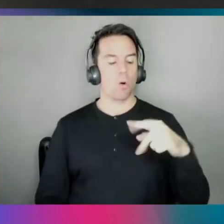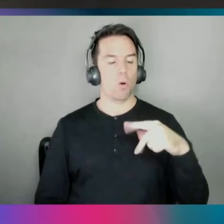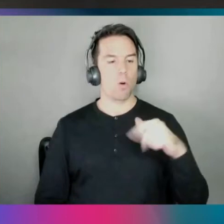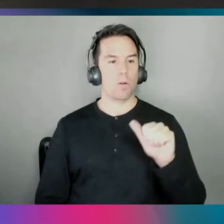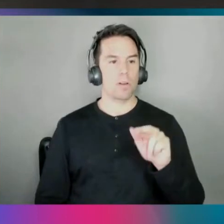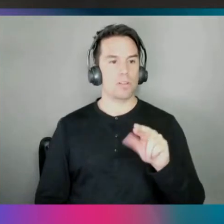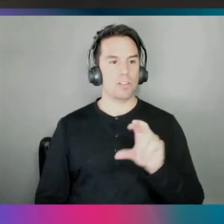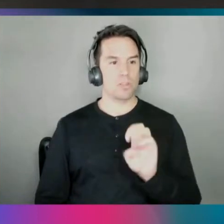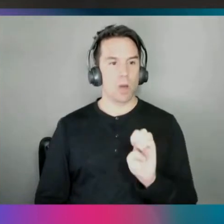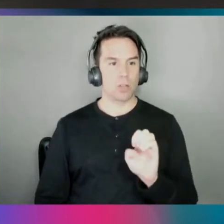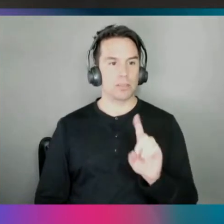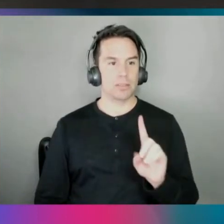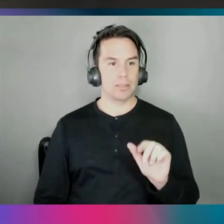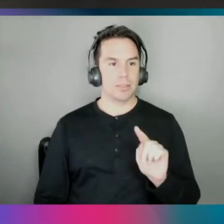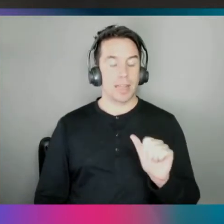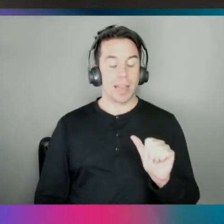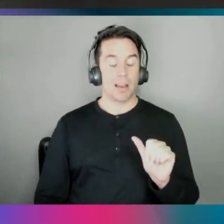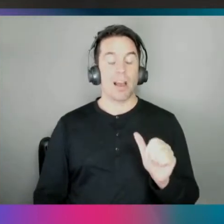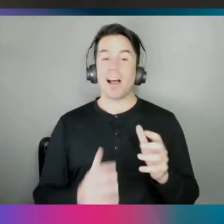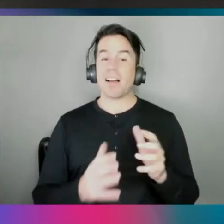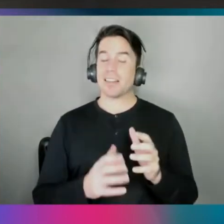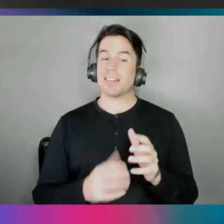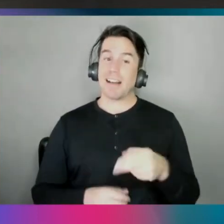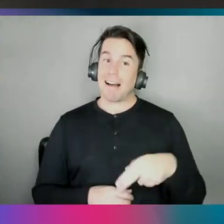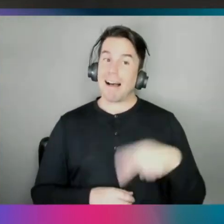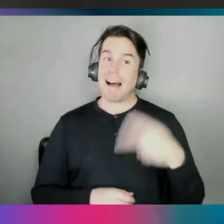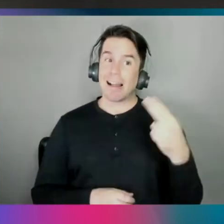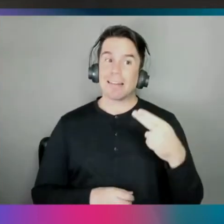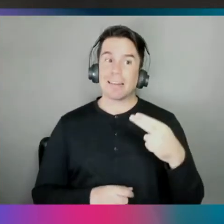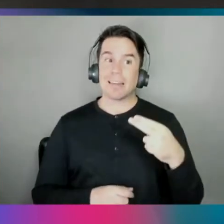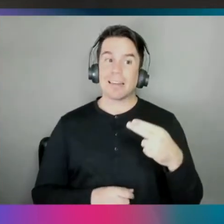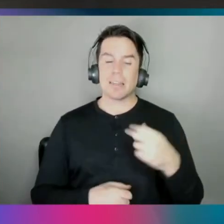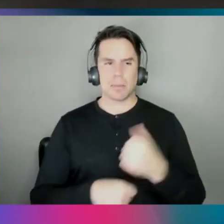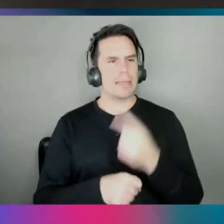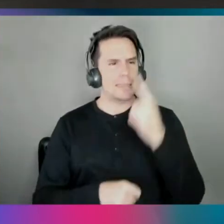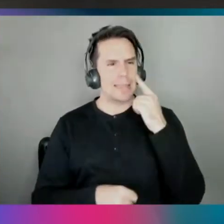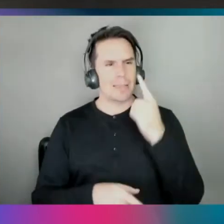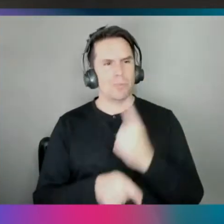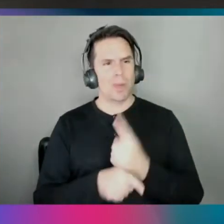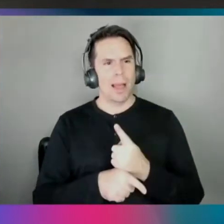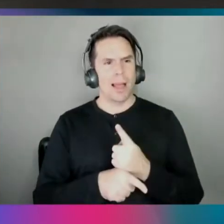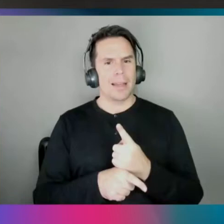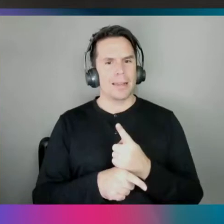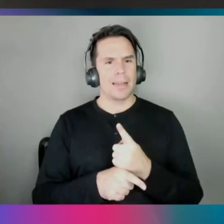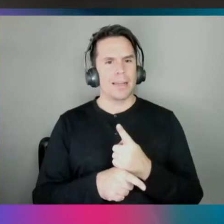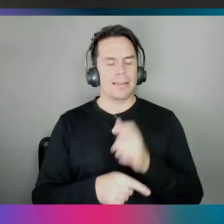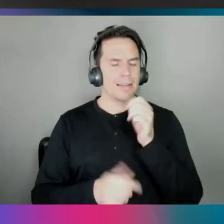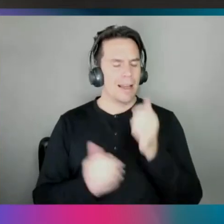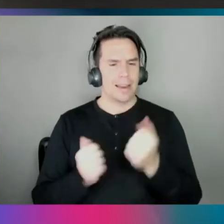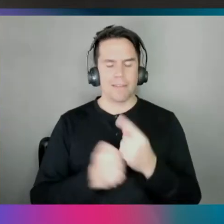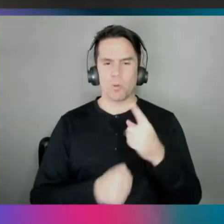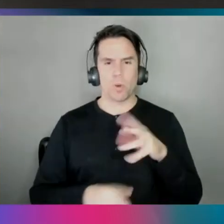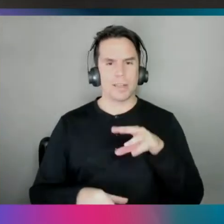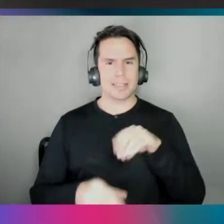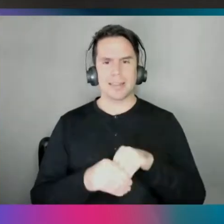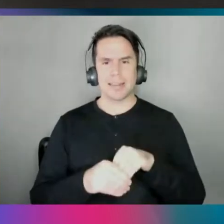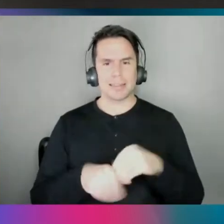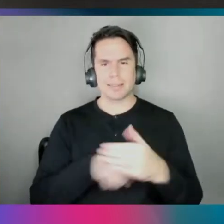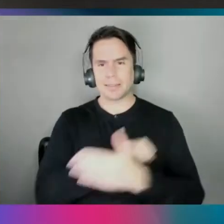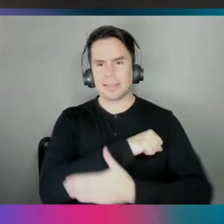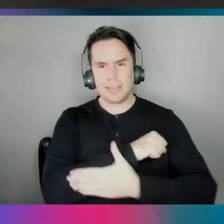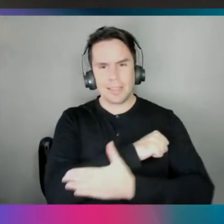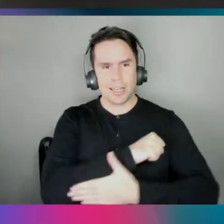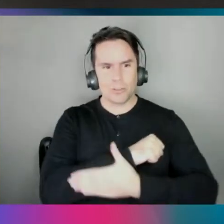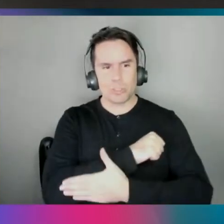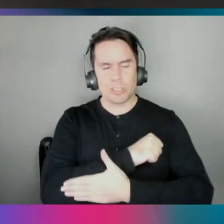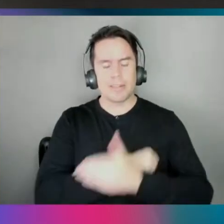very highly sparse data, we've got, makes sense. We've got all of the, not everybody's in that country, not everybody's brought that